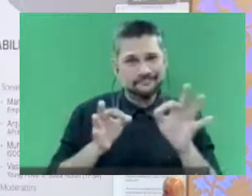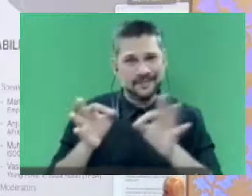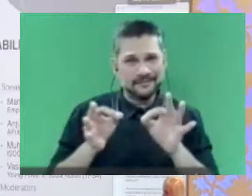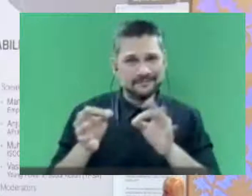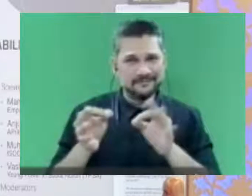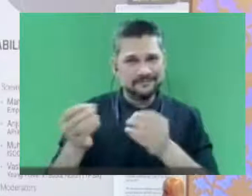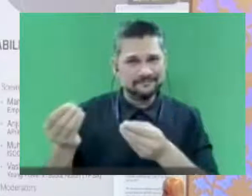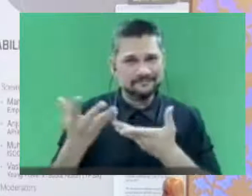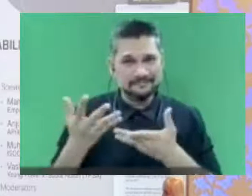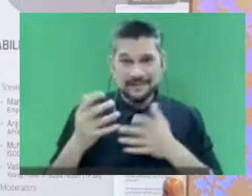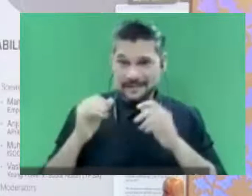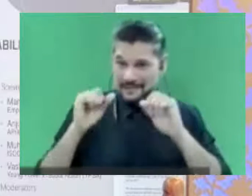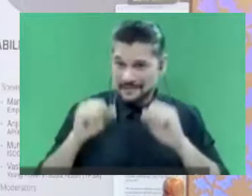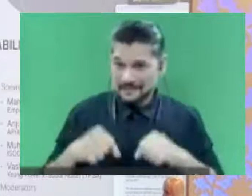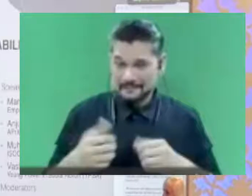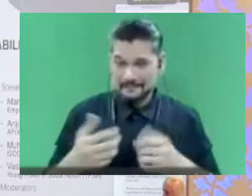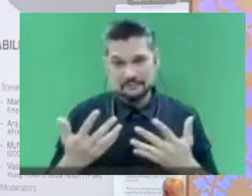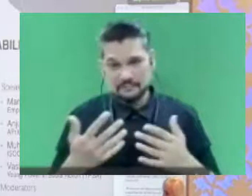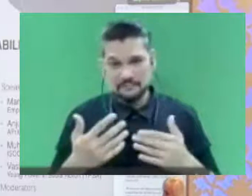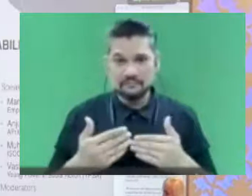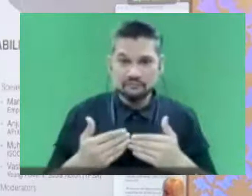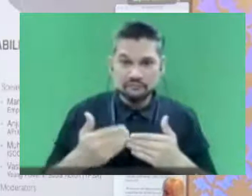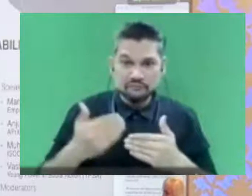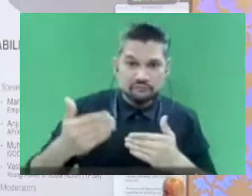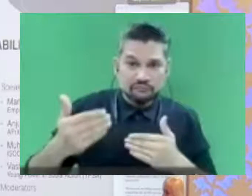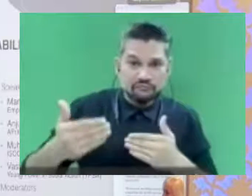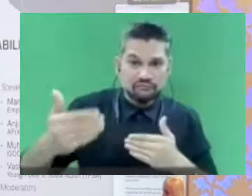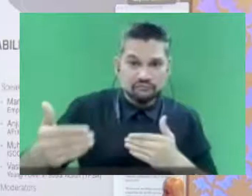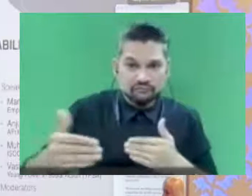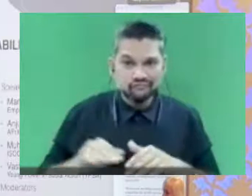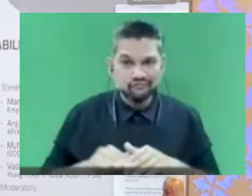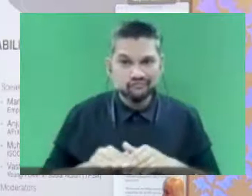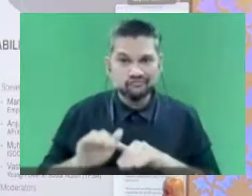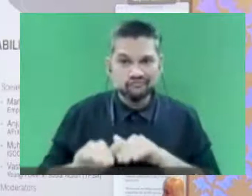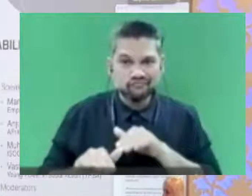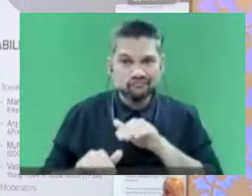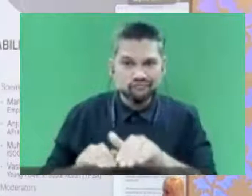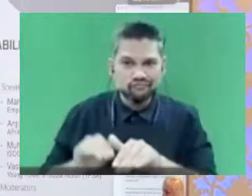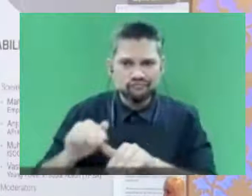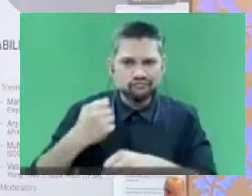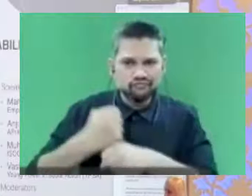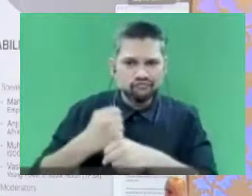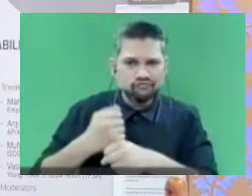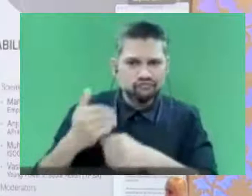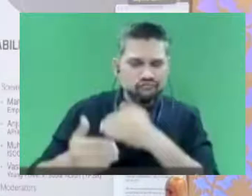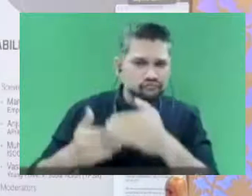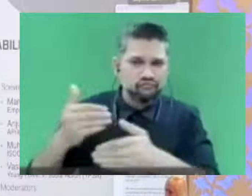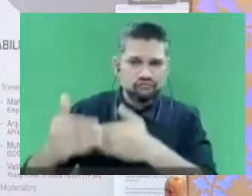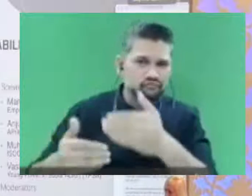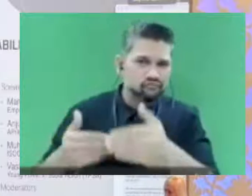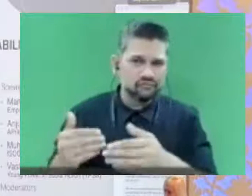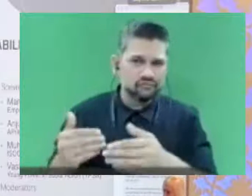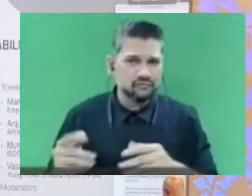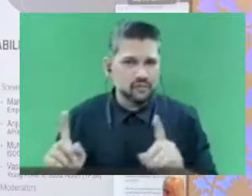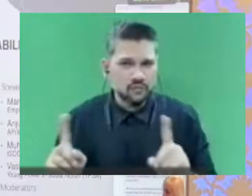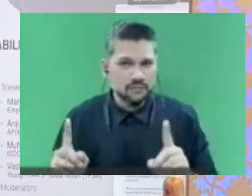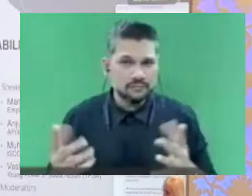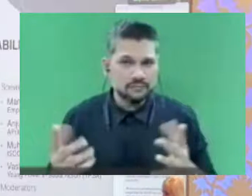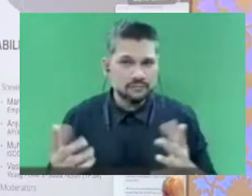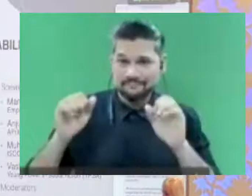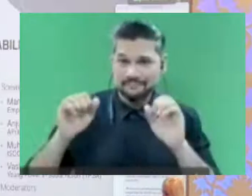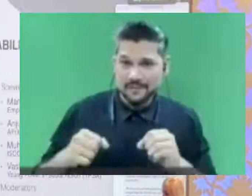be taken to advocate to achieve some of those